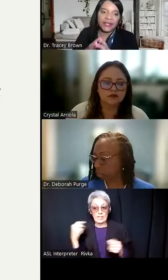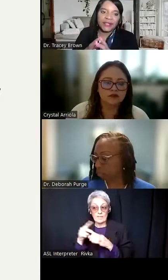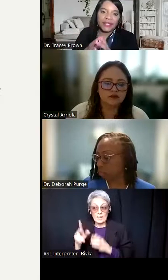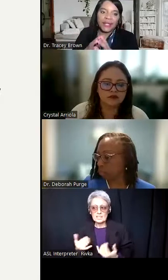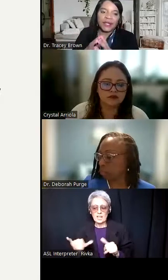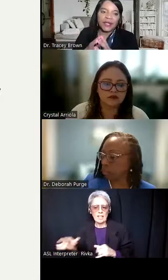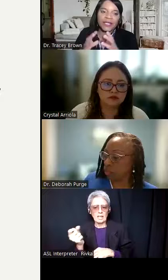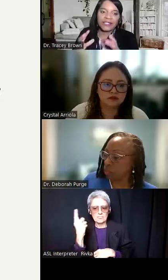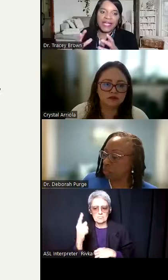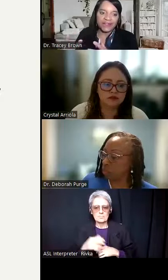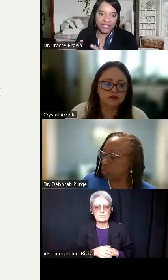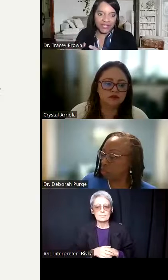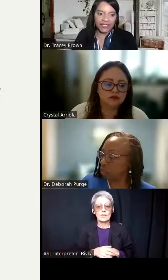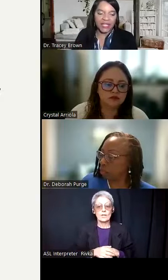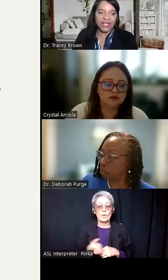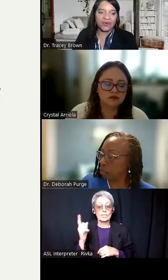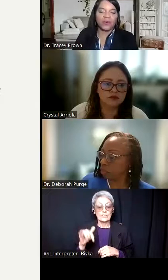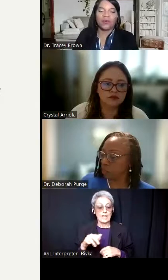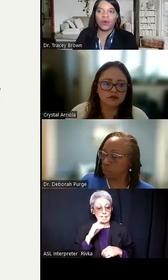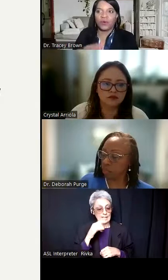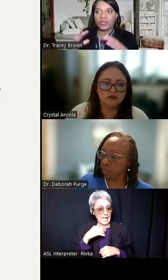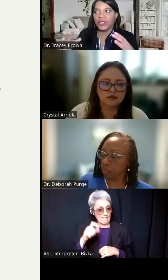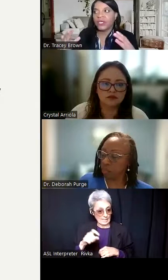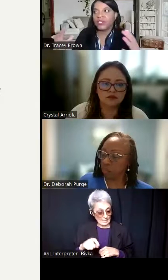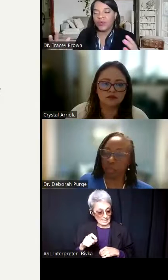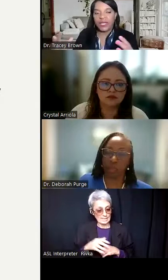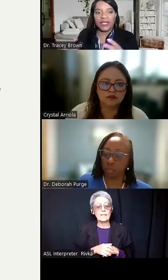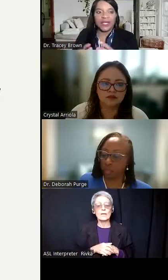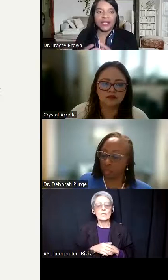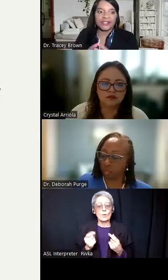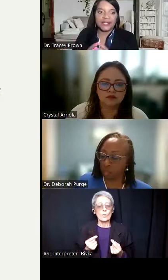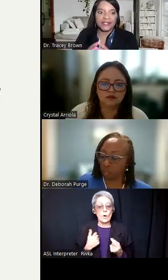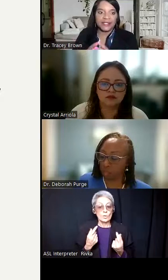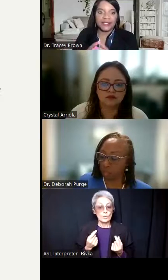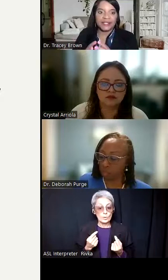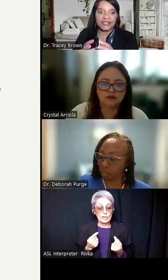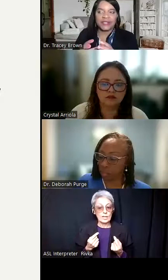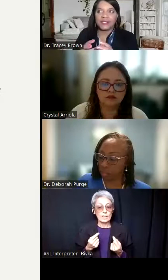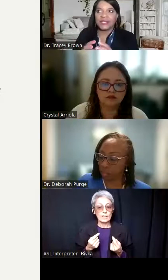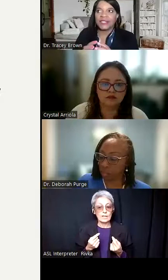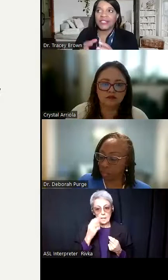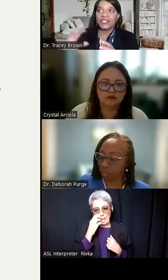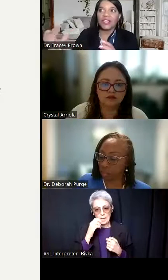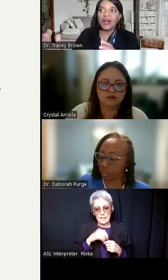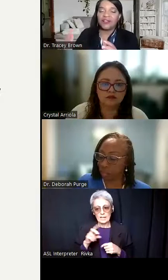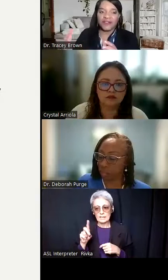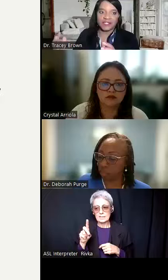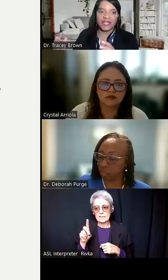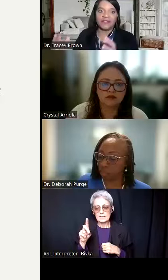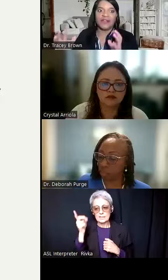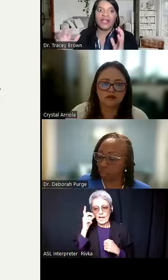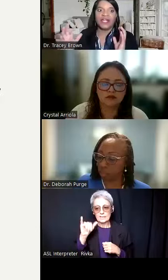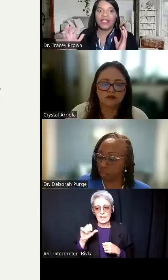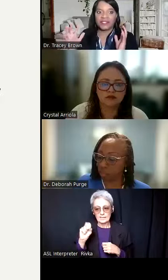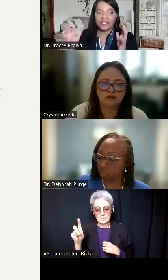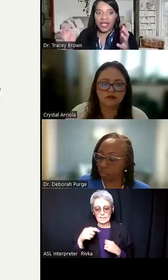understand that kids have needs, and then what we're doing in Dallas ISD is teaching all of our